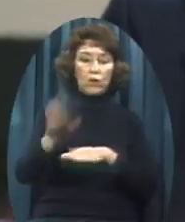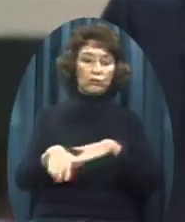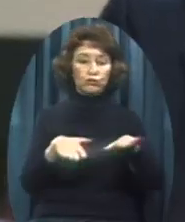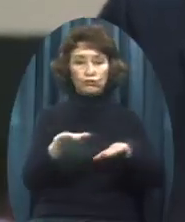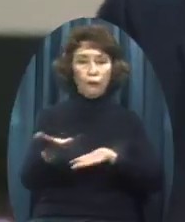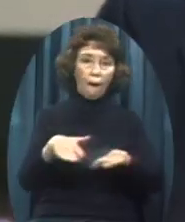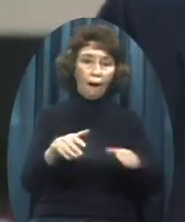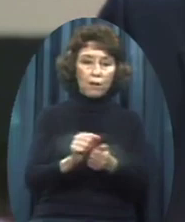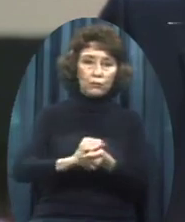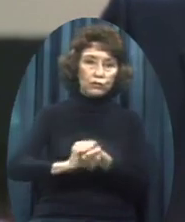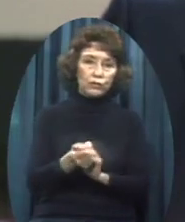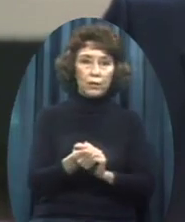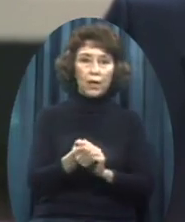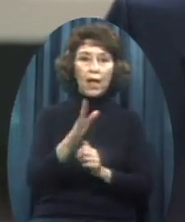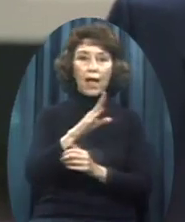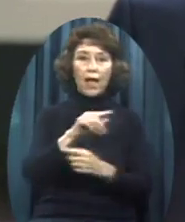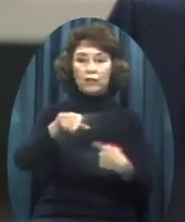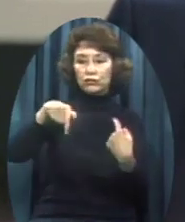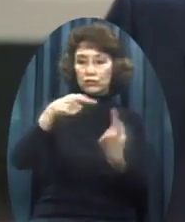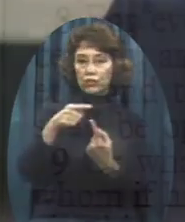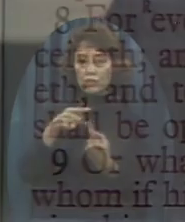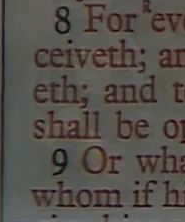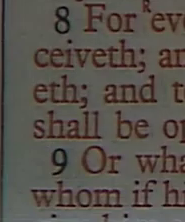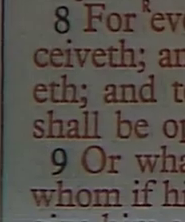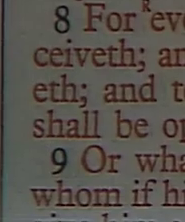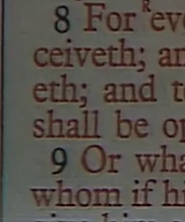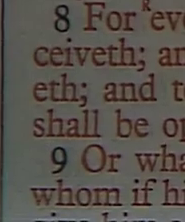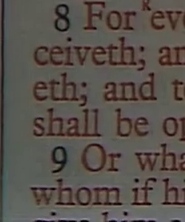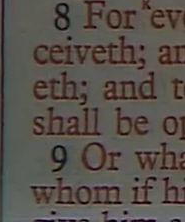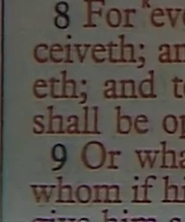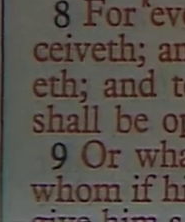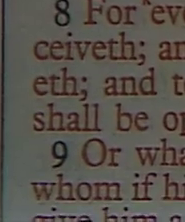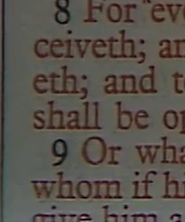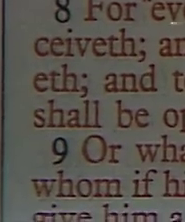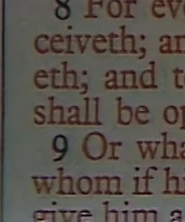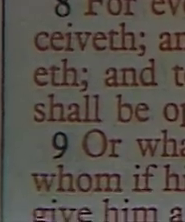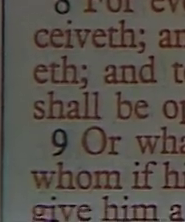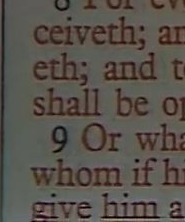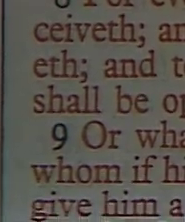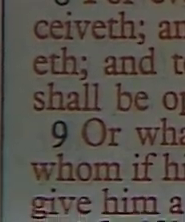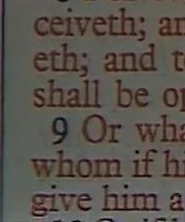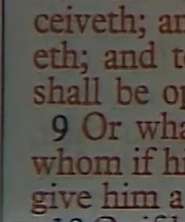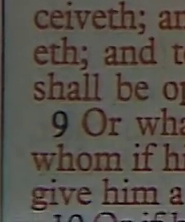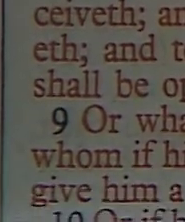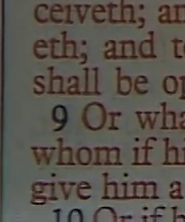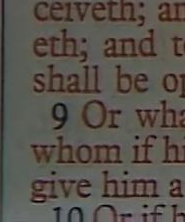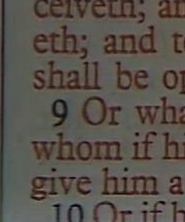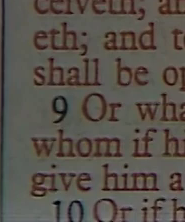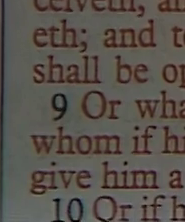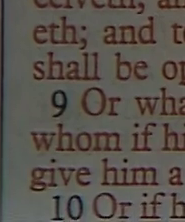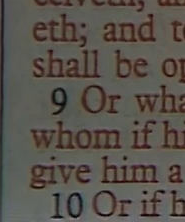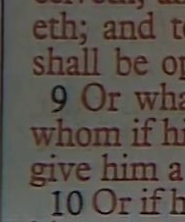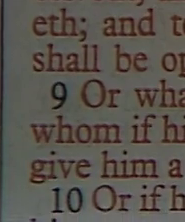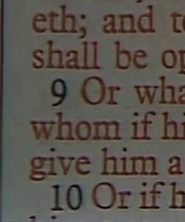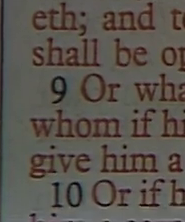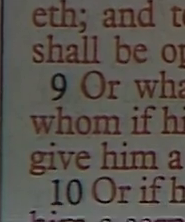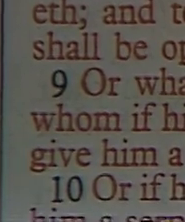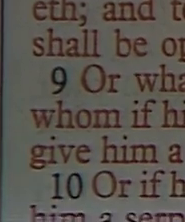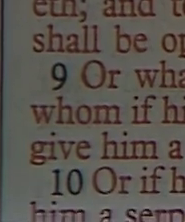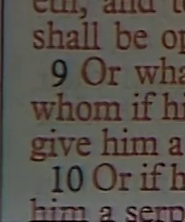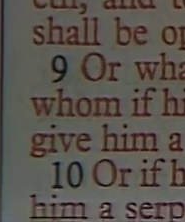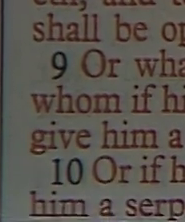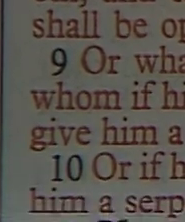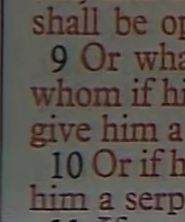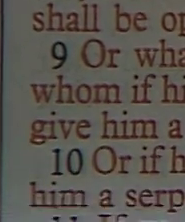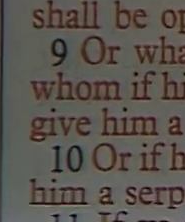feet and turn again and rend you. Ask and it shall be given you, seek and ye shall find, knock and it shall be opened